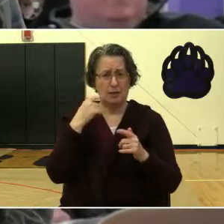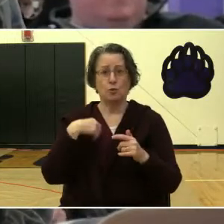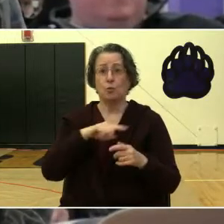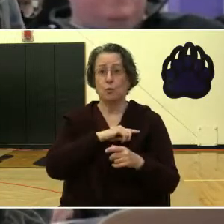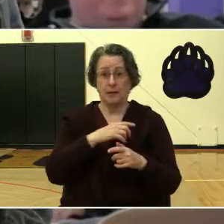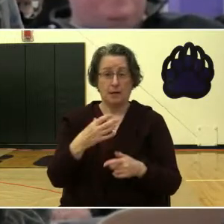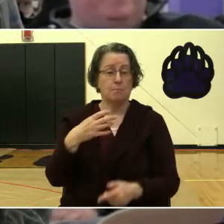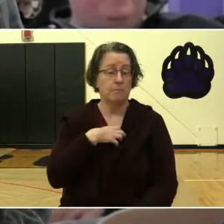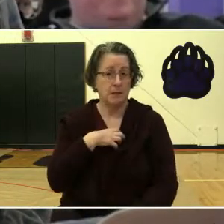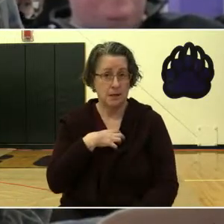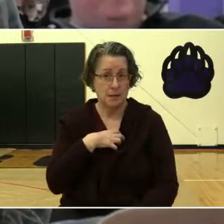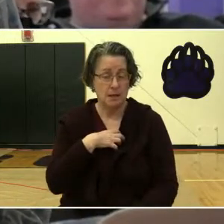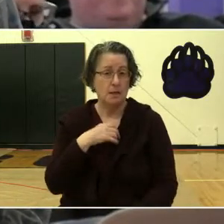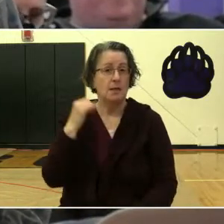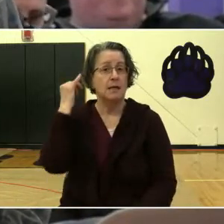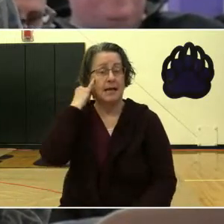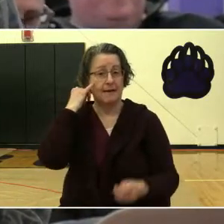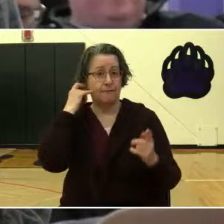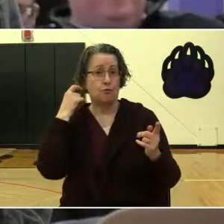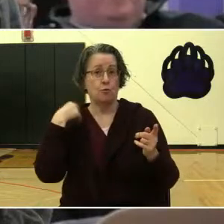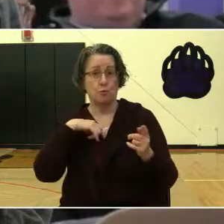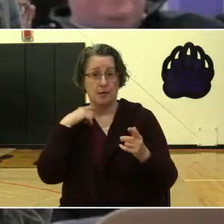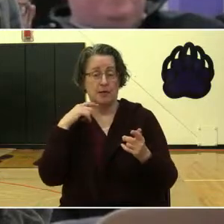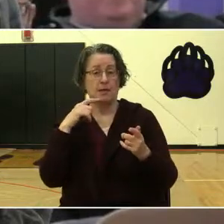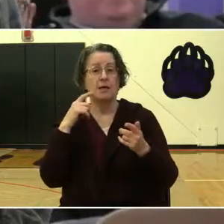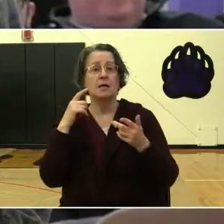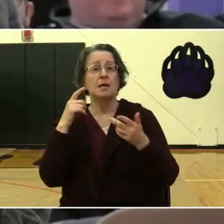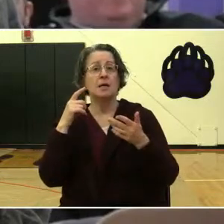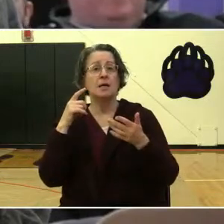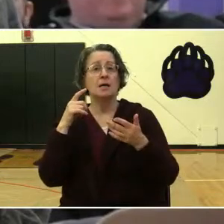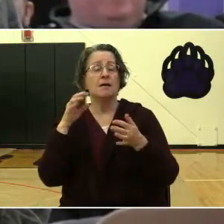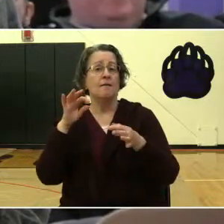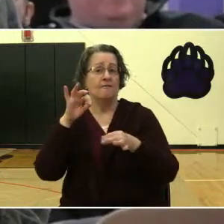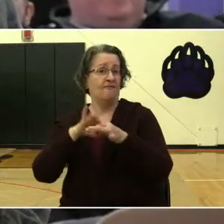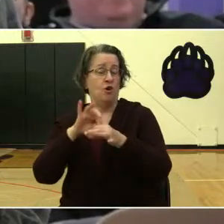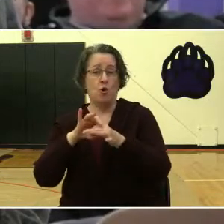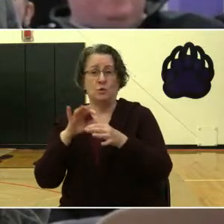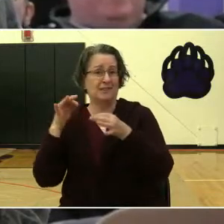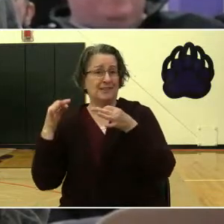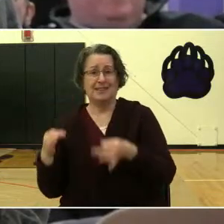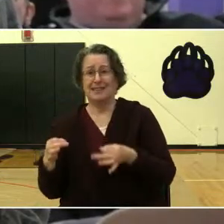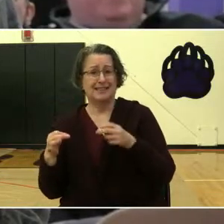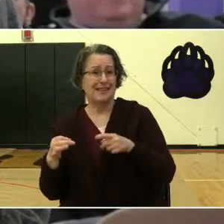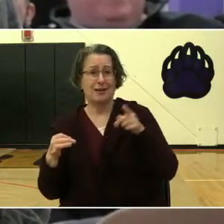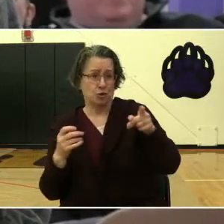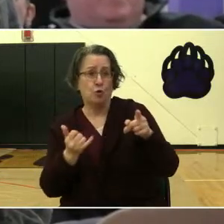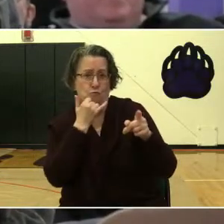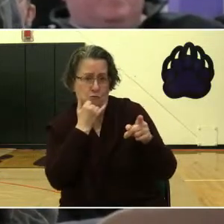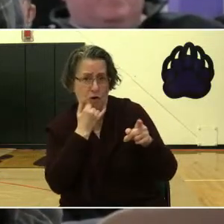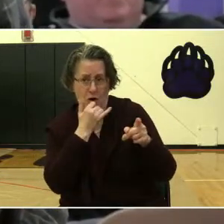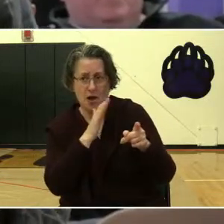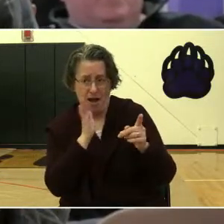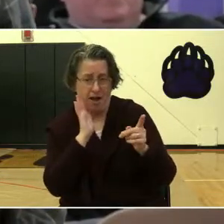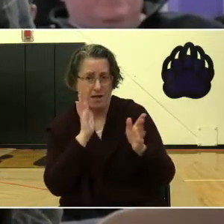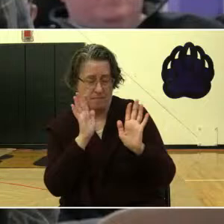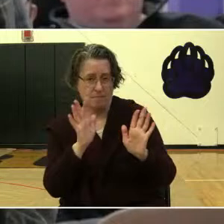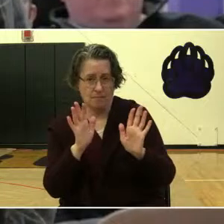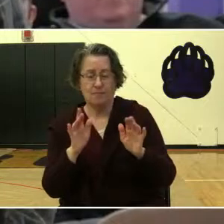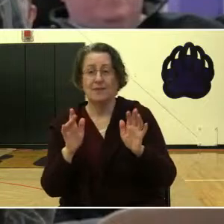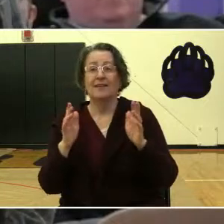moderator does not Prevail then we will vote on uh whether to make to